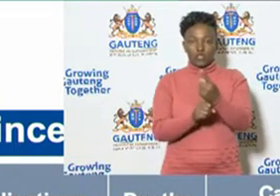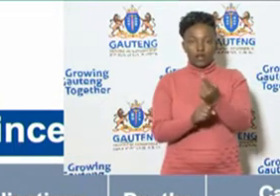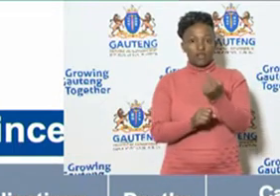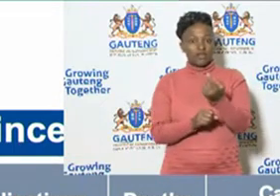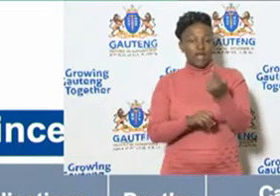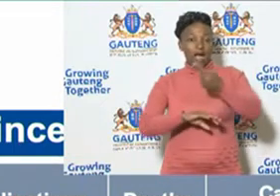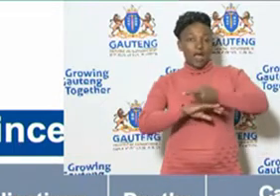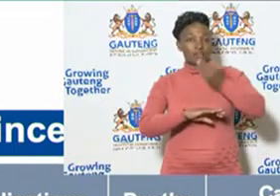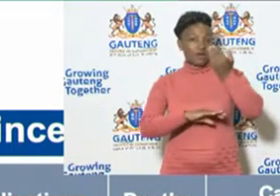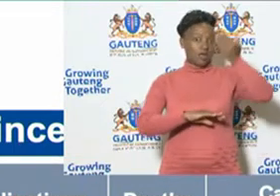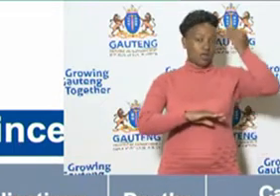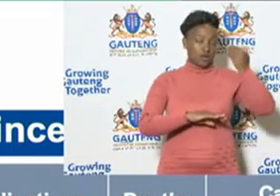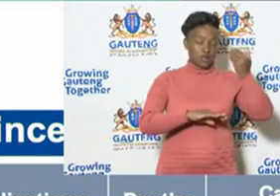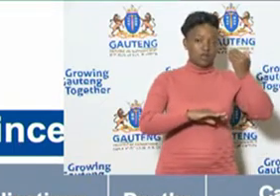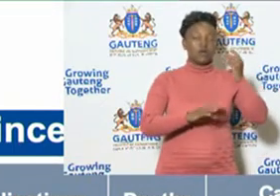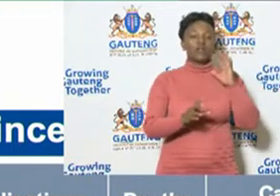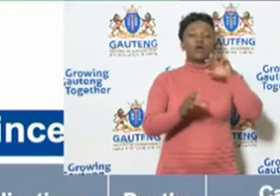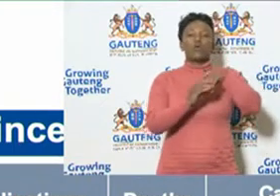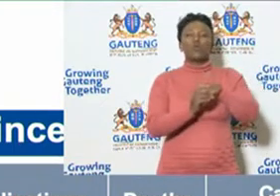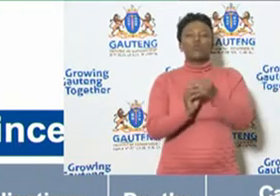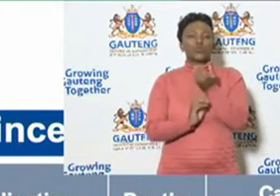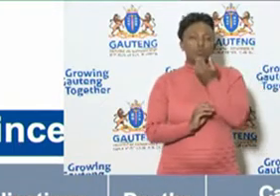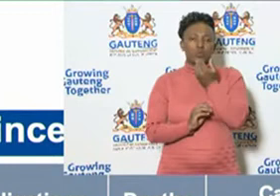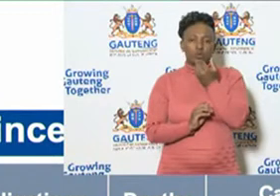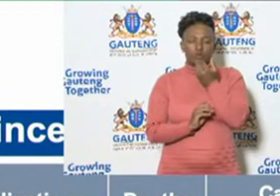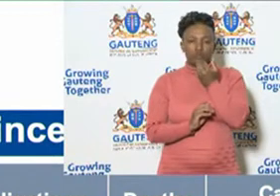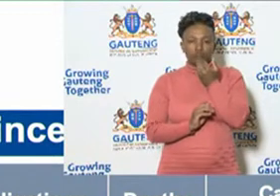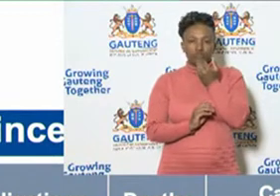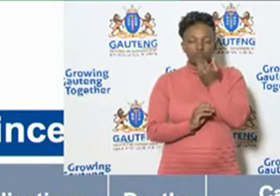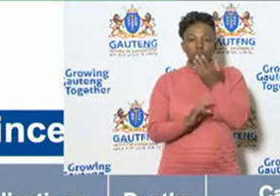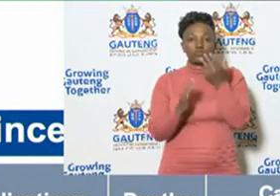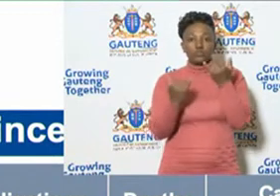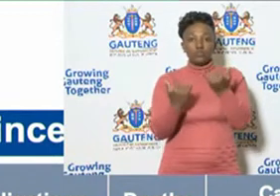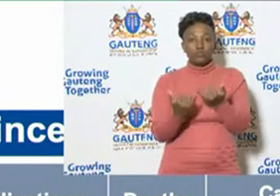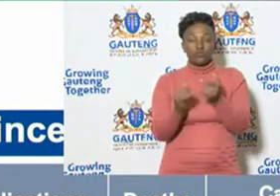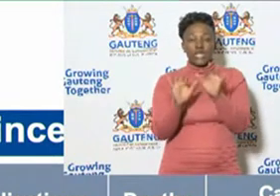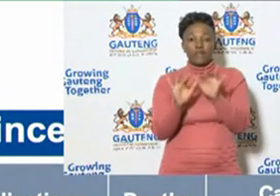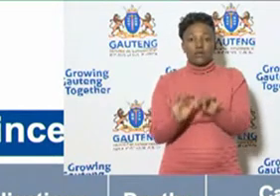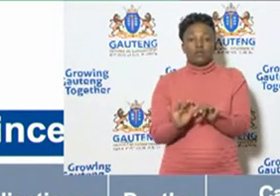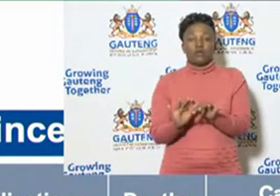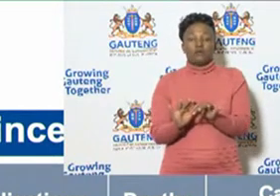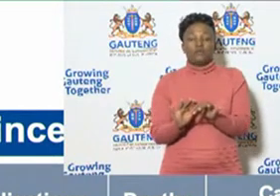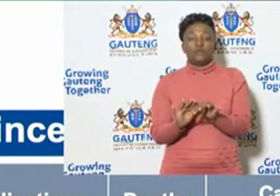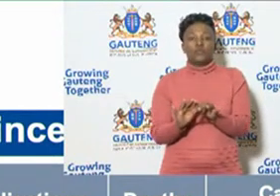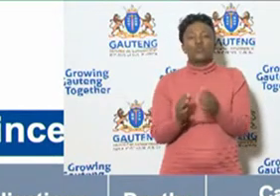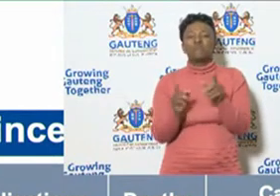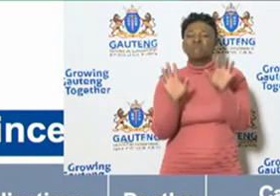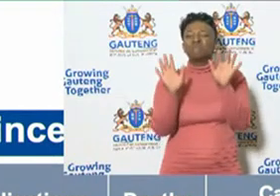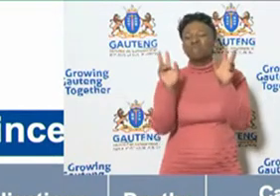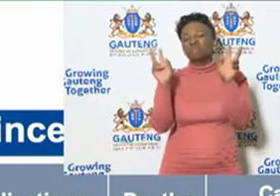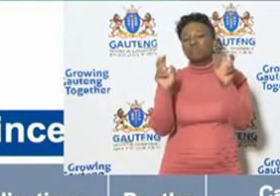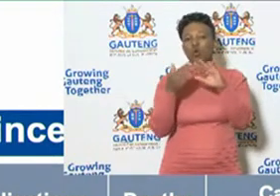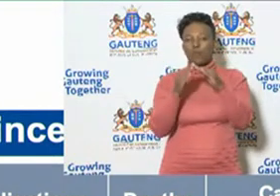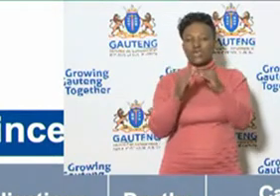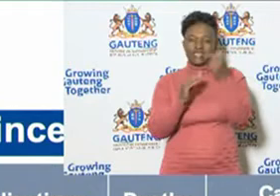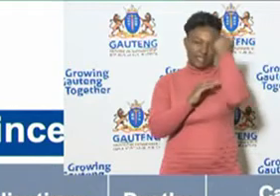just given you an update, including what is captured is only what's called community screening.